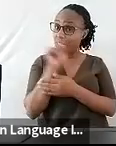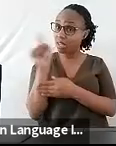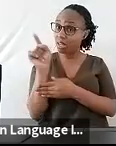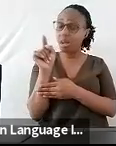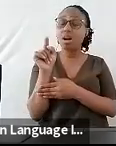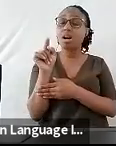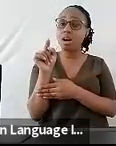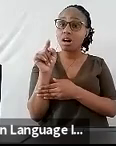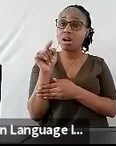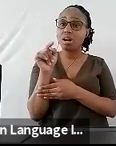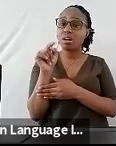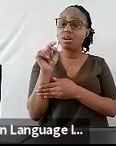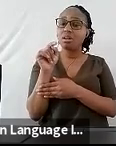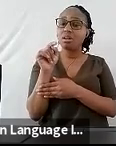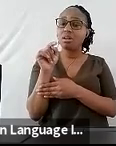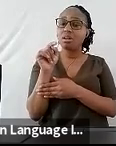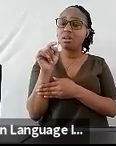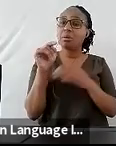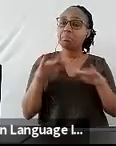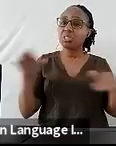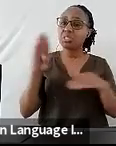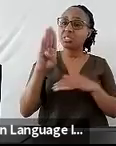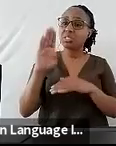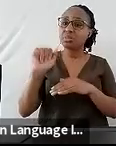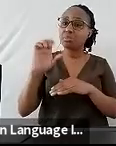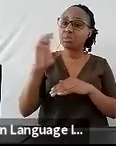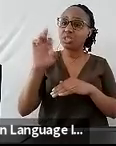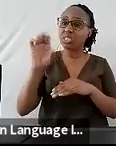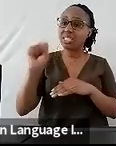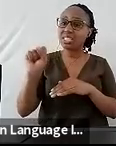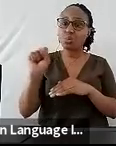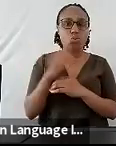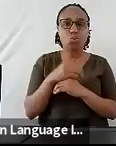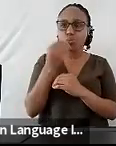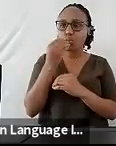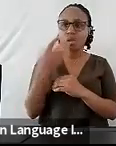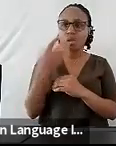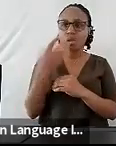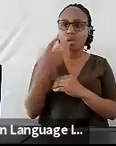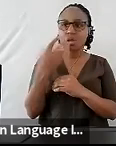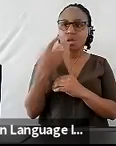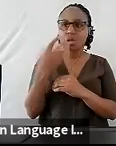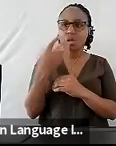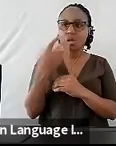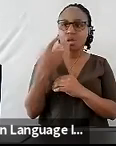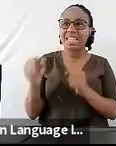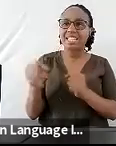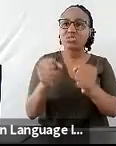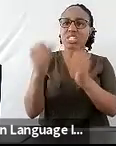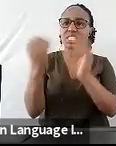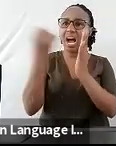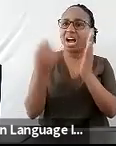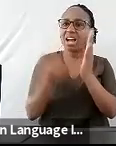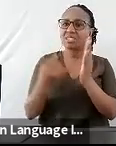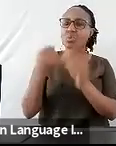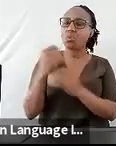The street art is out of this world. The, you know, like people are like, oh, I didn't expect that. You know,